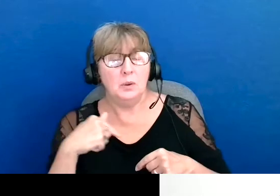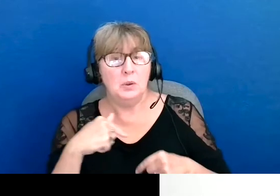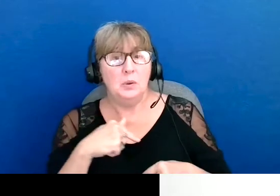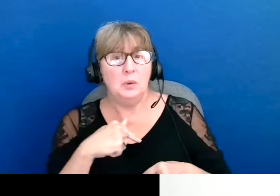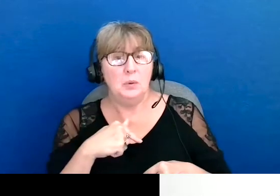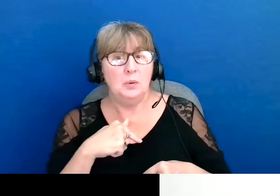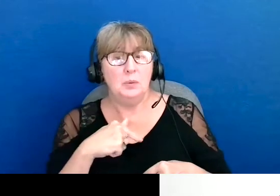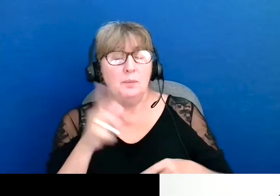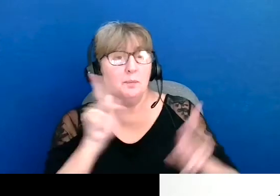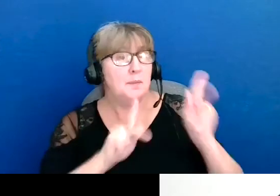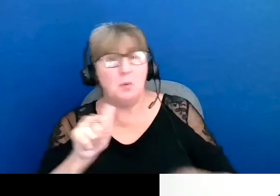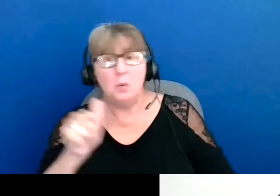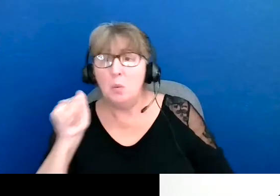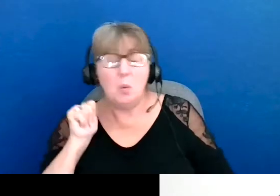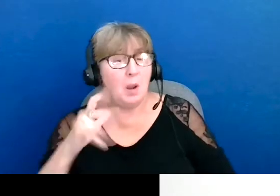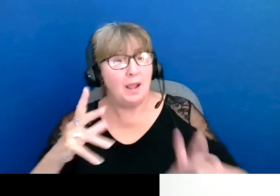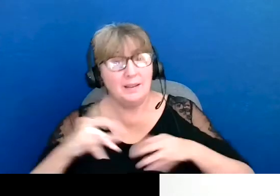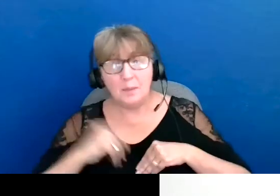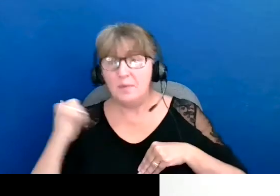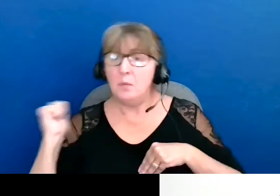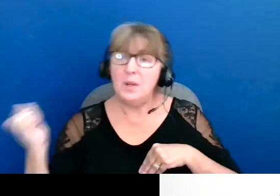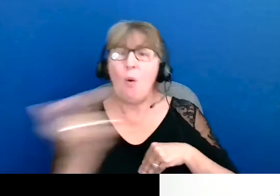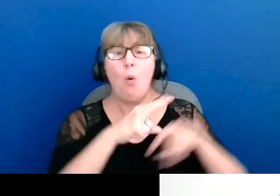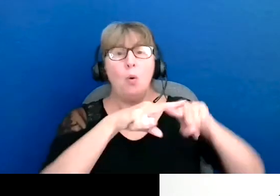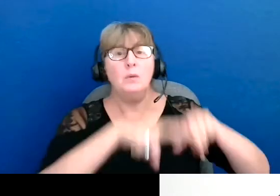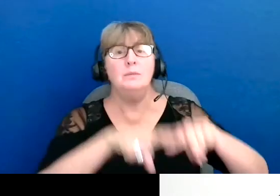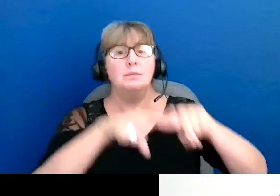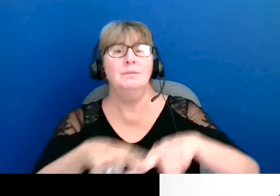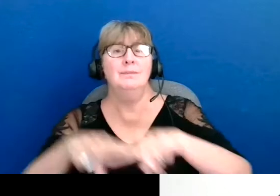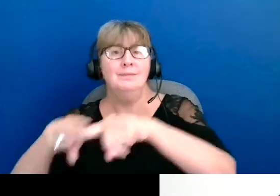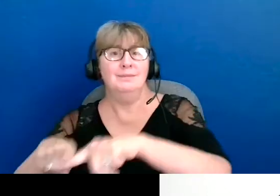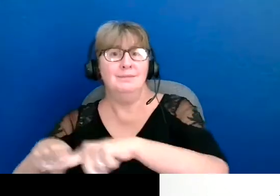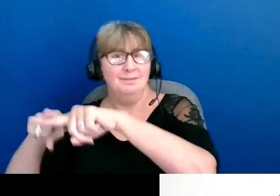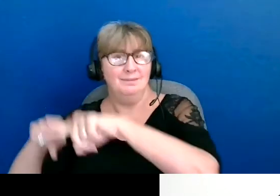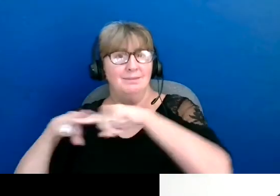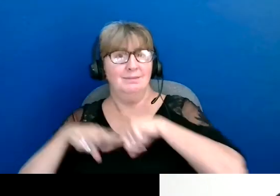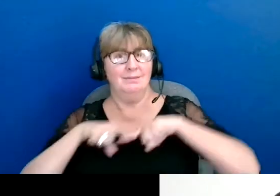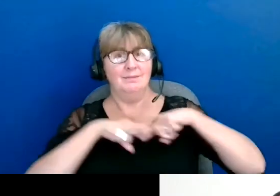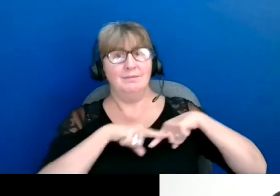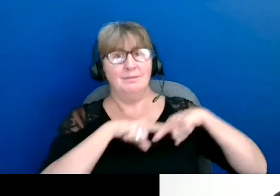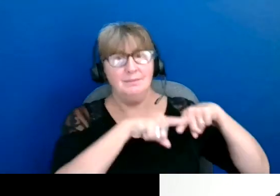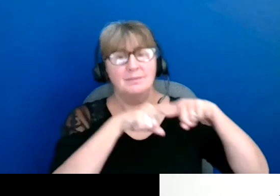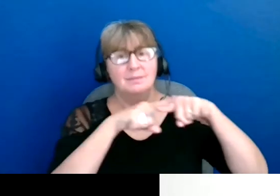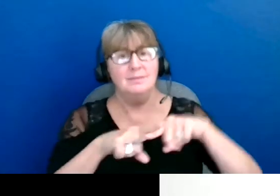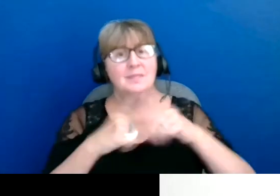all interdependent, because everyone has times in their life when they depend on other